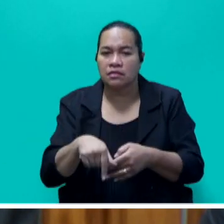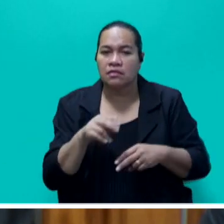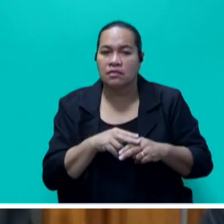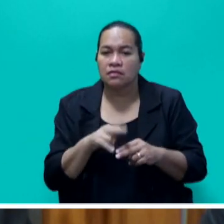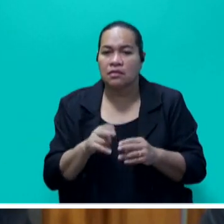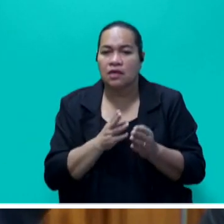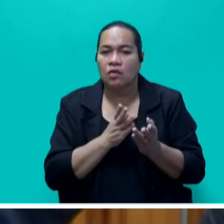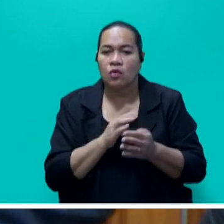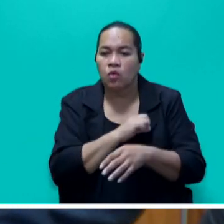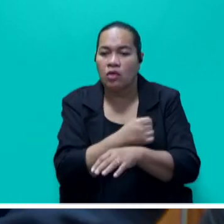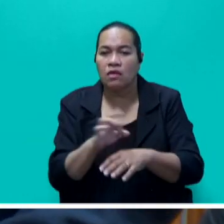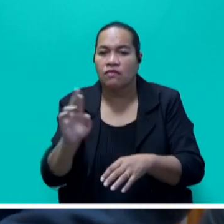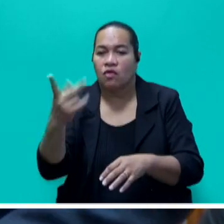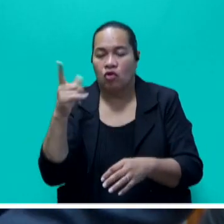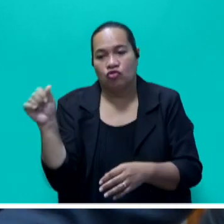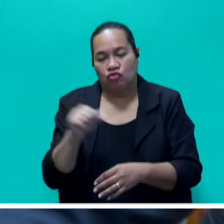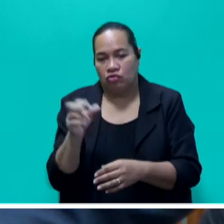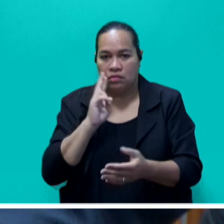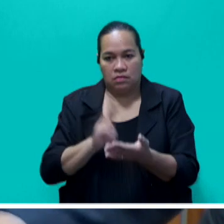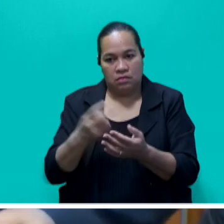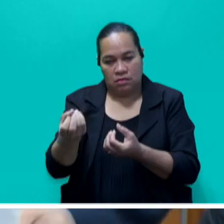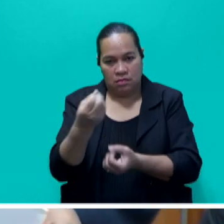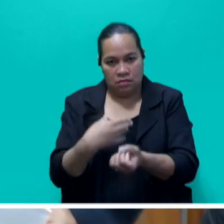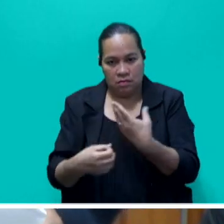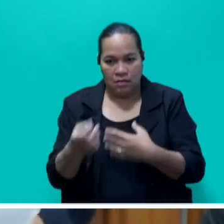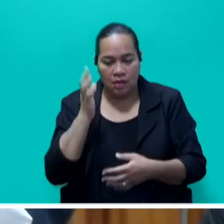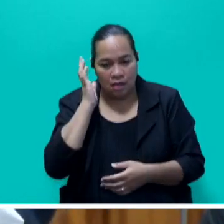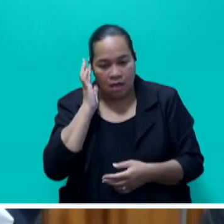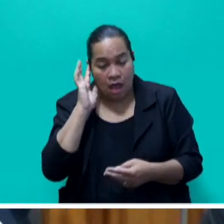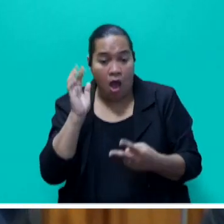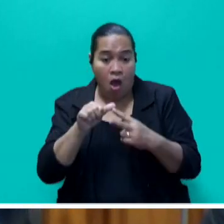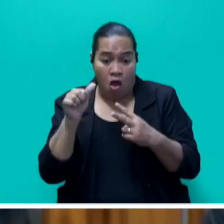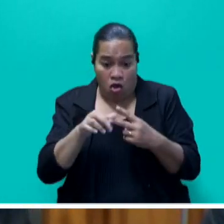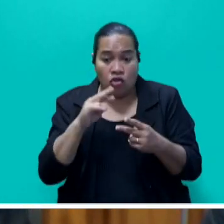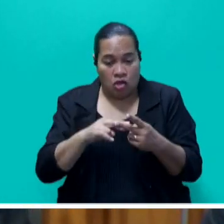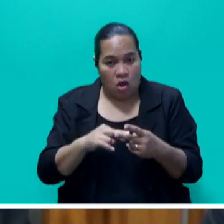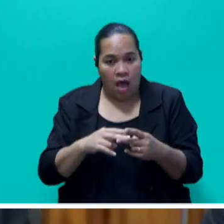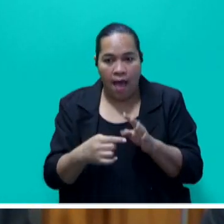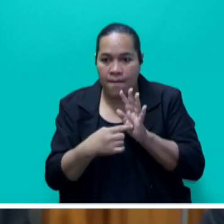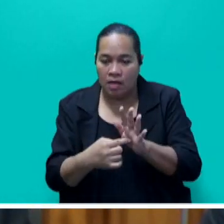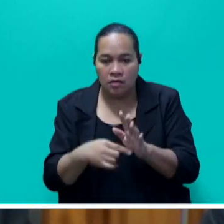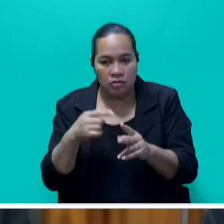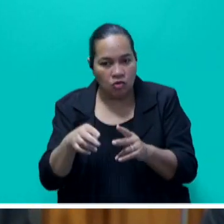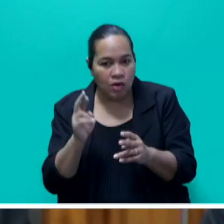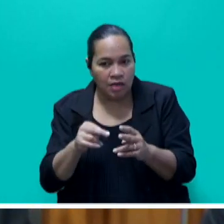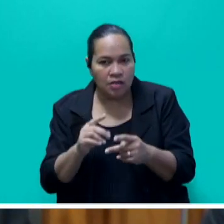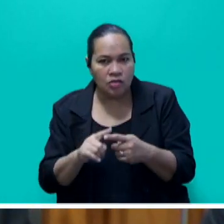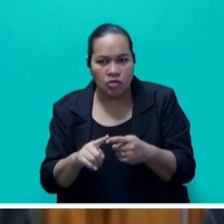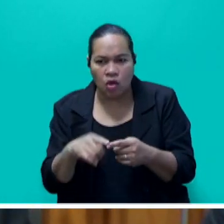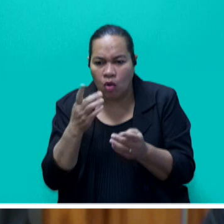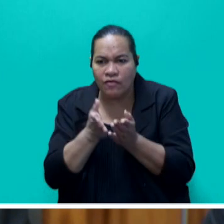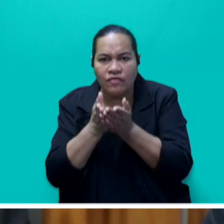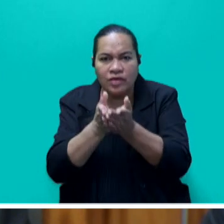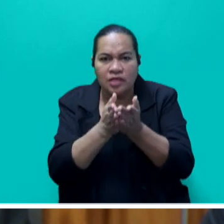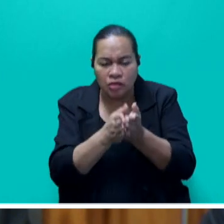Honourable Speaker, sir, apart from this manual reporting, there are also mandatory requirements to assist vessel checks that are held on board all fishing